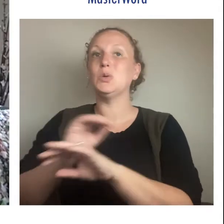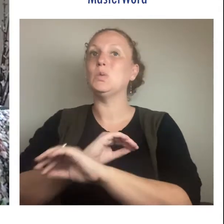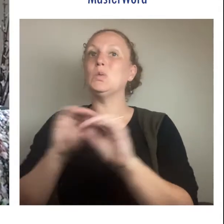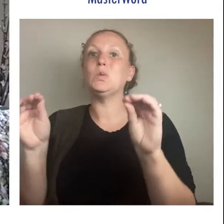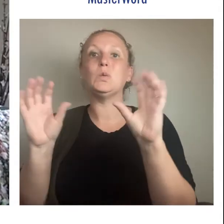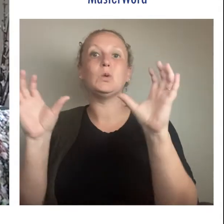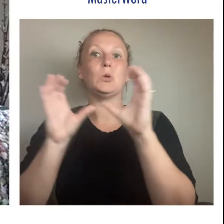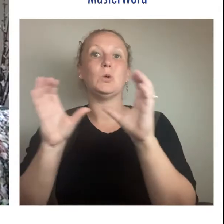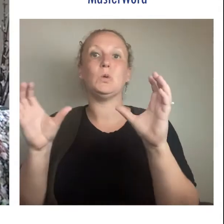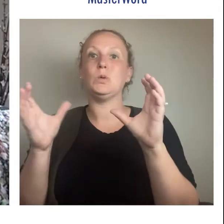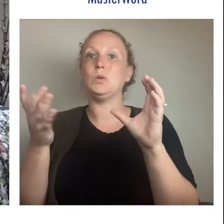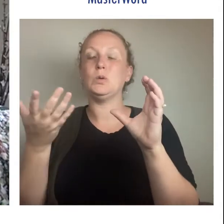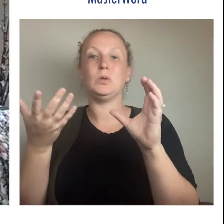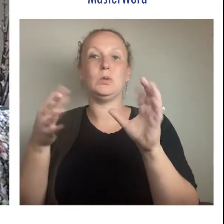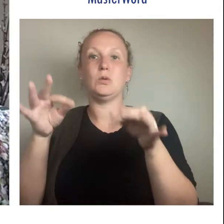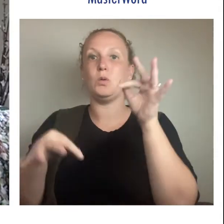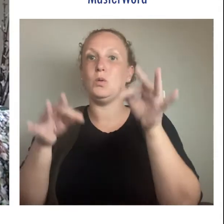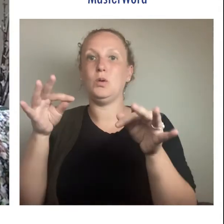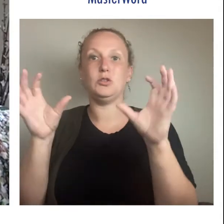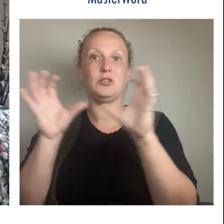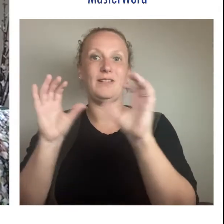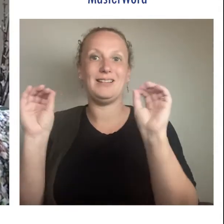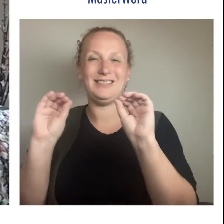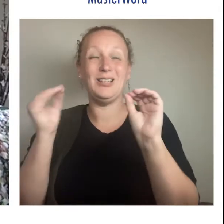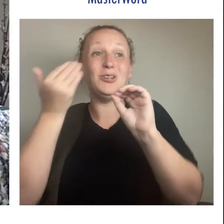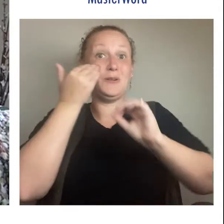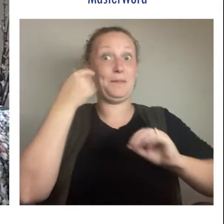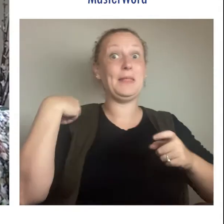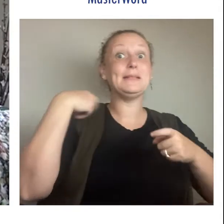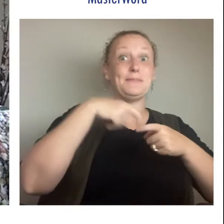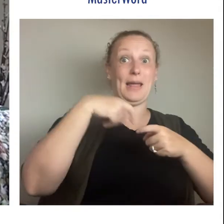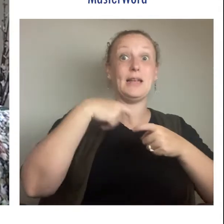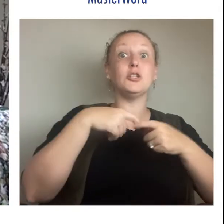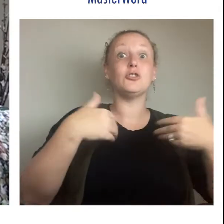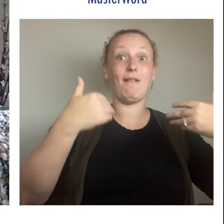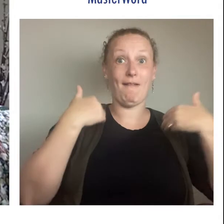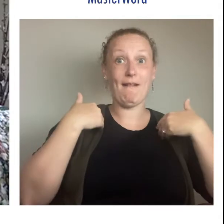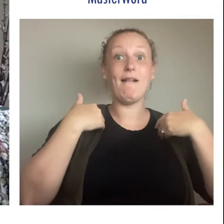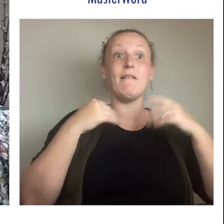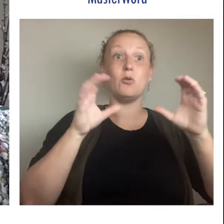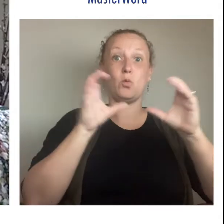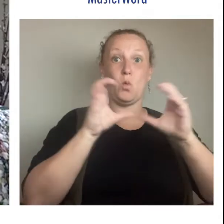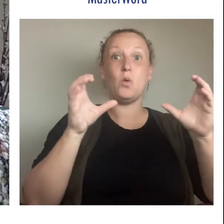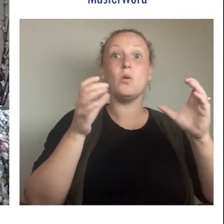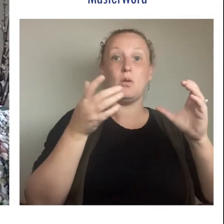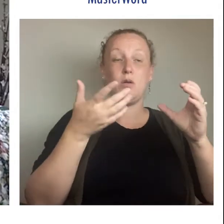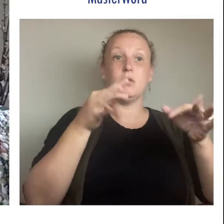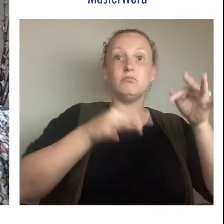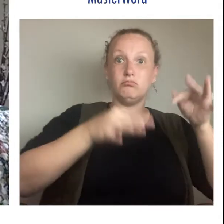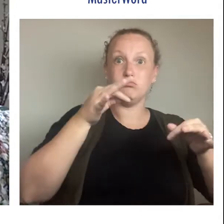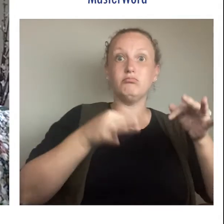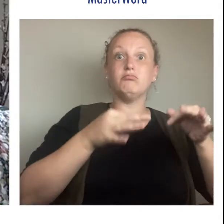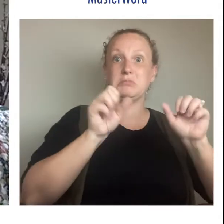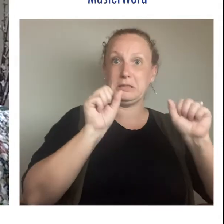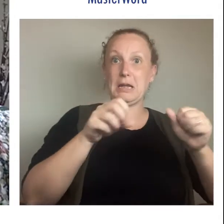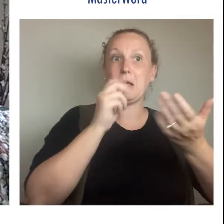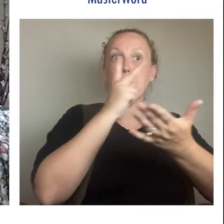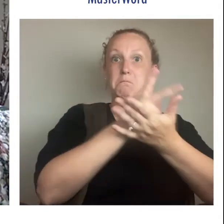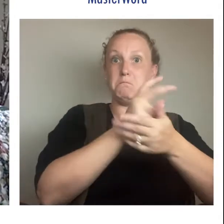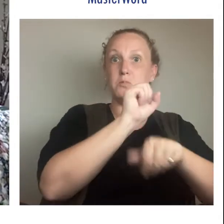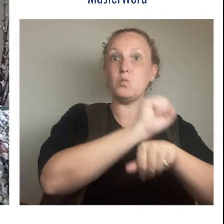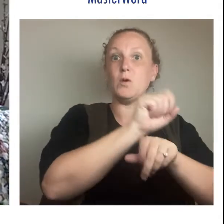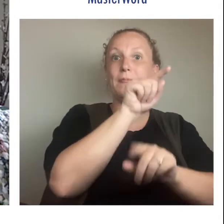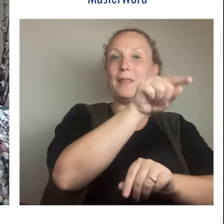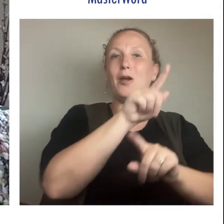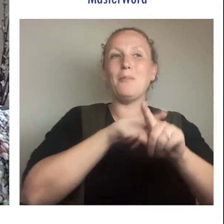interpreters available like there would be for Spanish, for example. I know there's court certified interpreters for that language, but I've worked